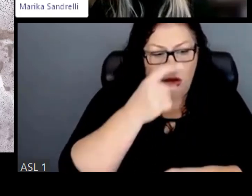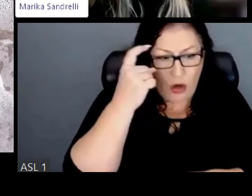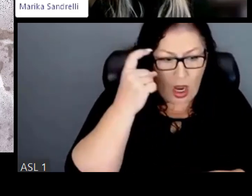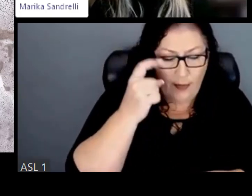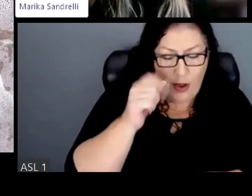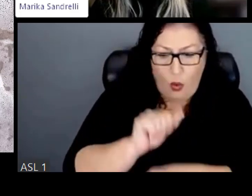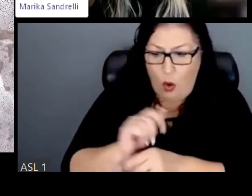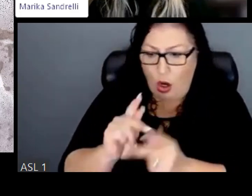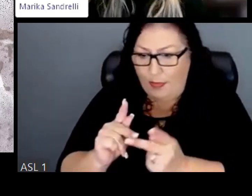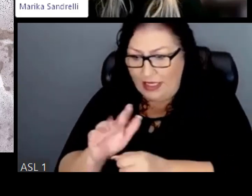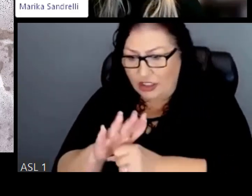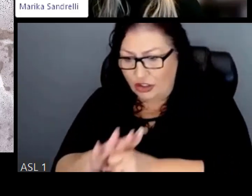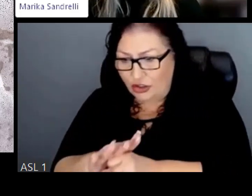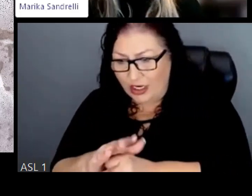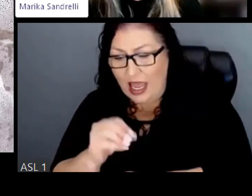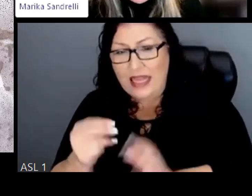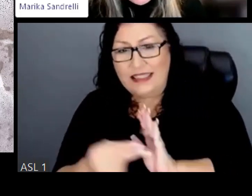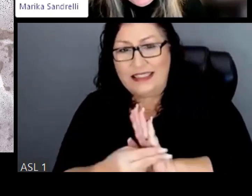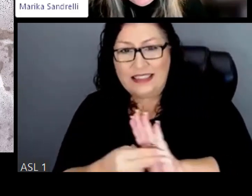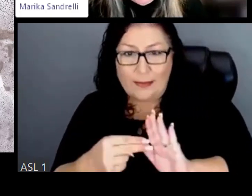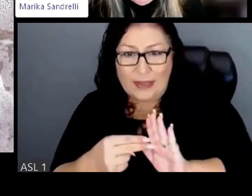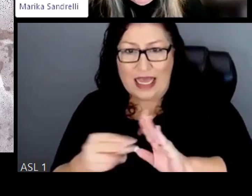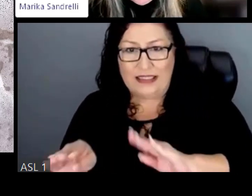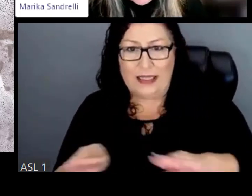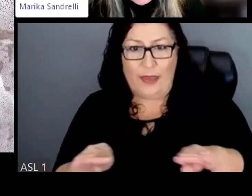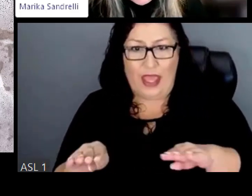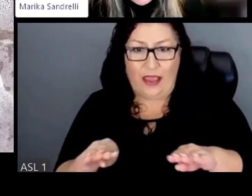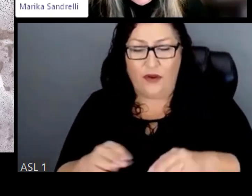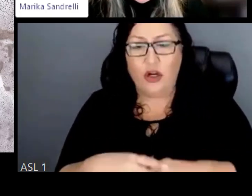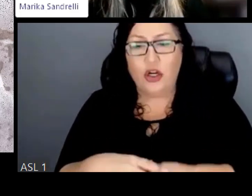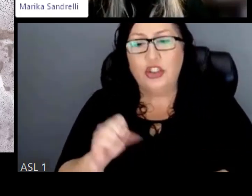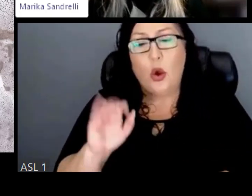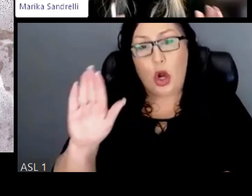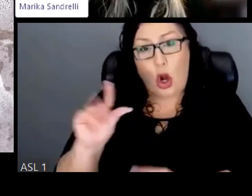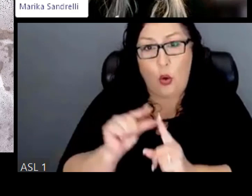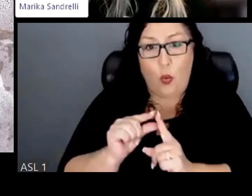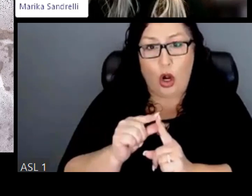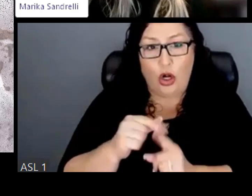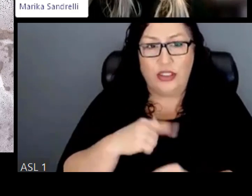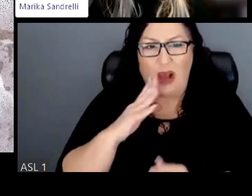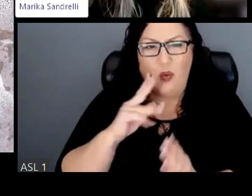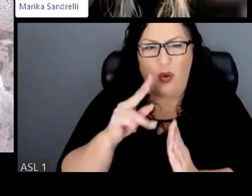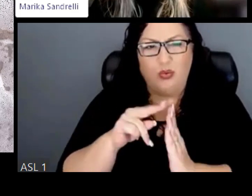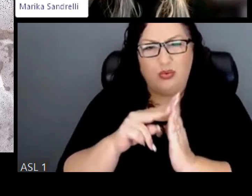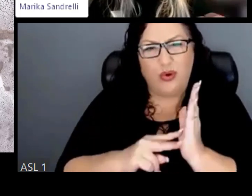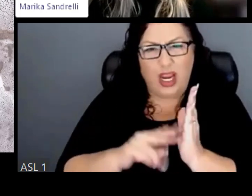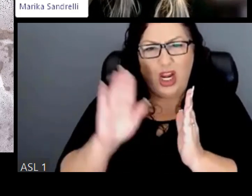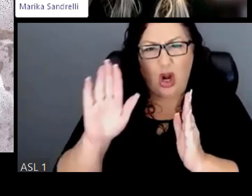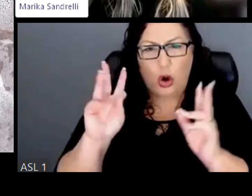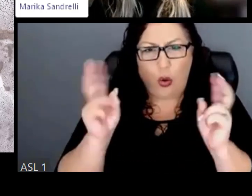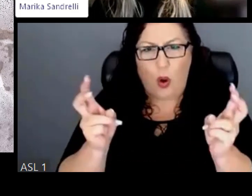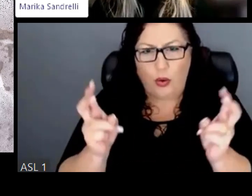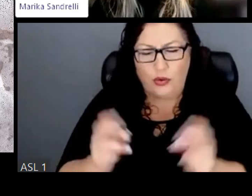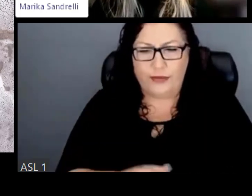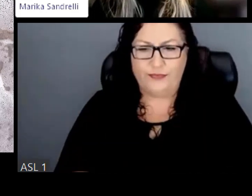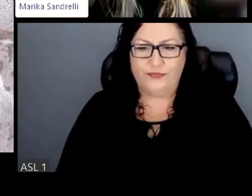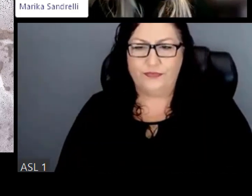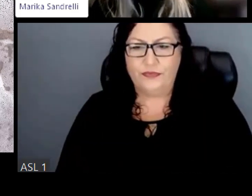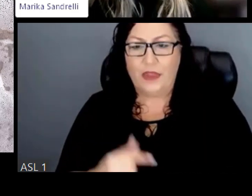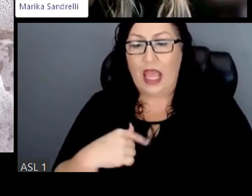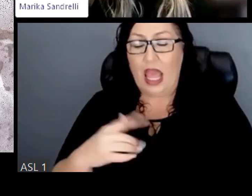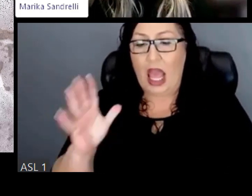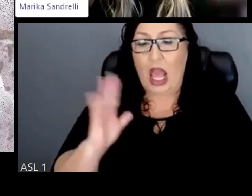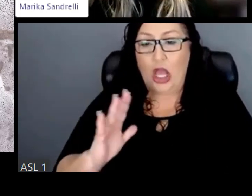workplace distress, and stigmatizing behavior. So in her words, and I'm going to read her quote